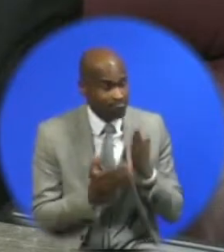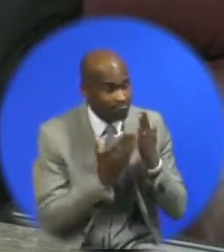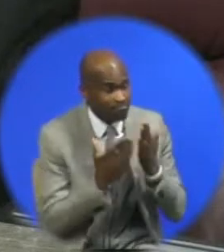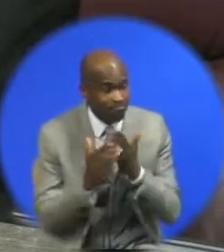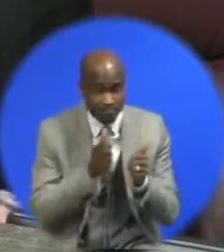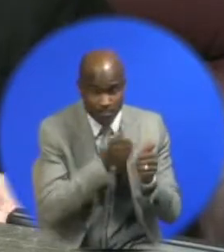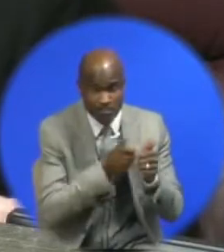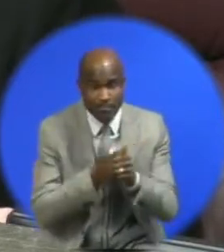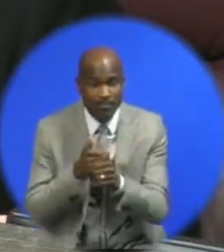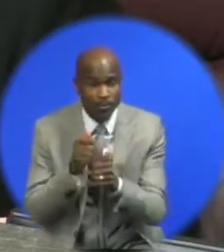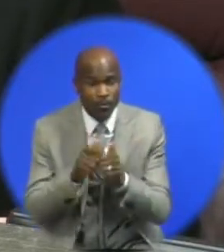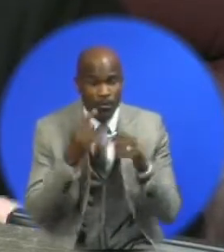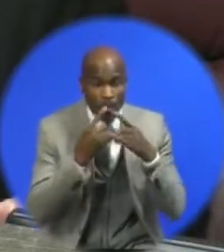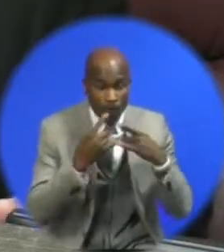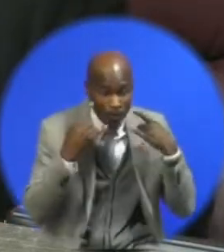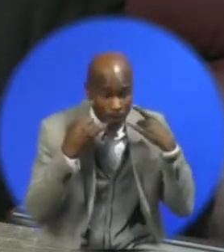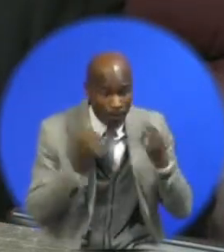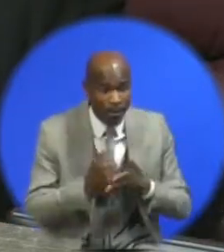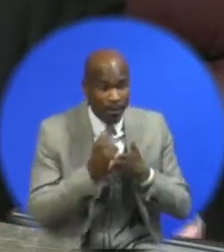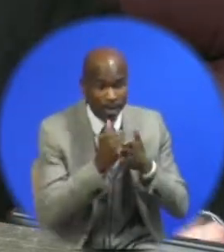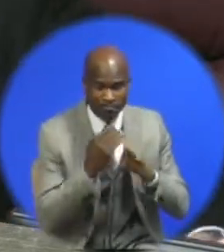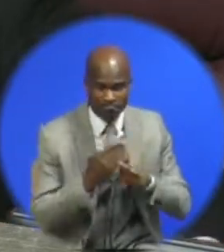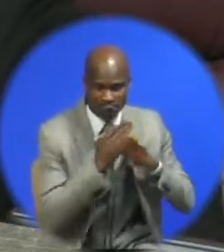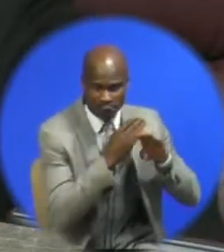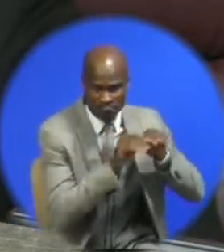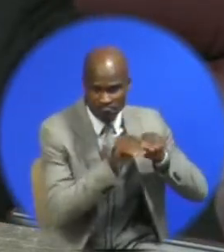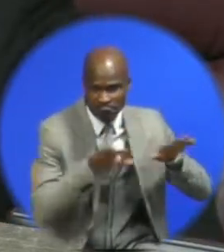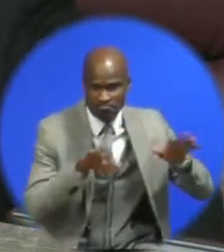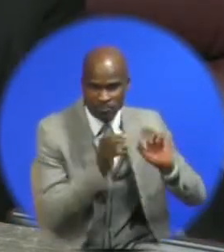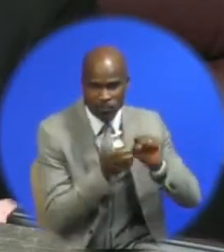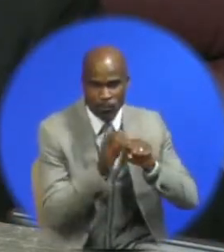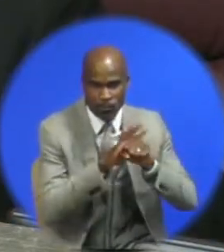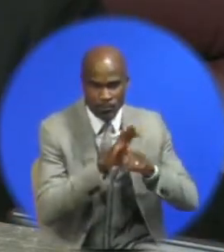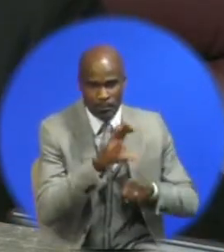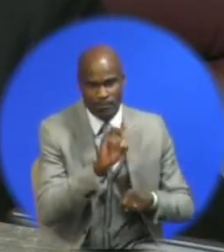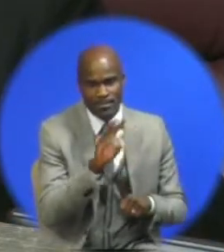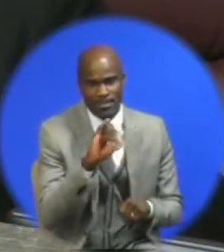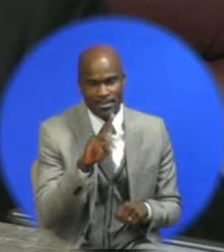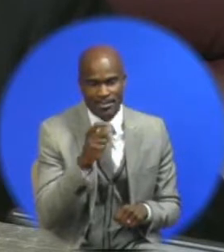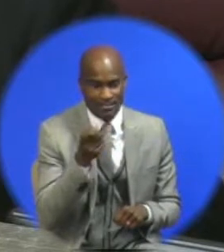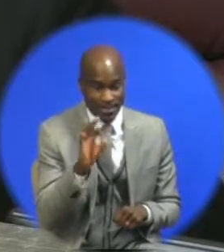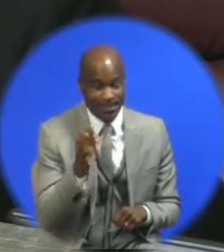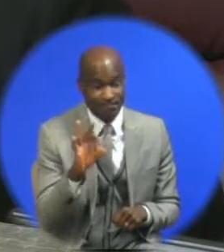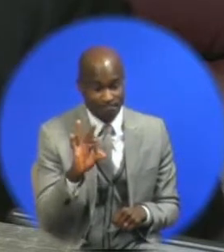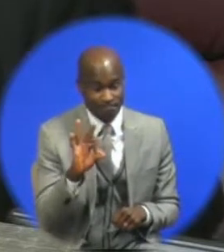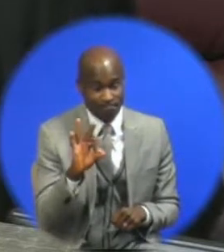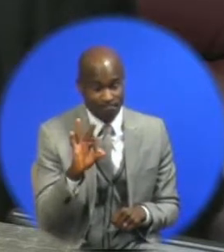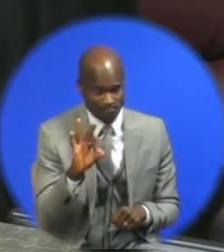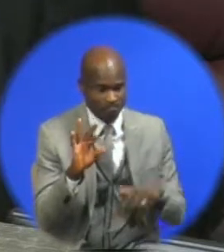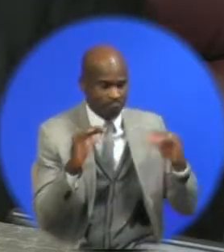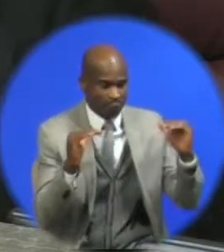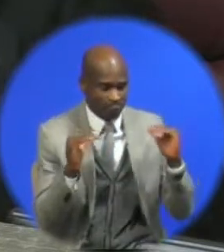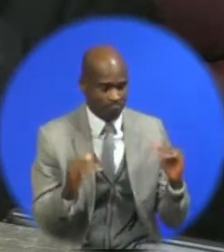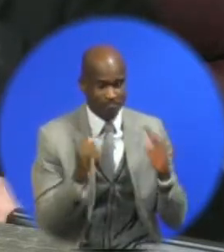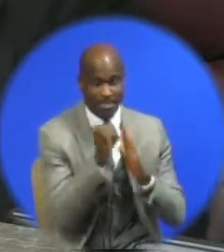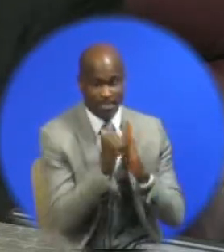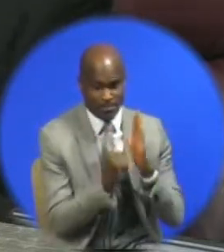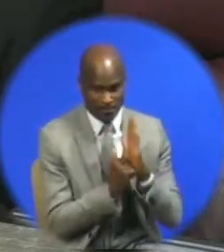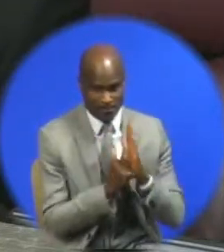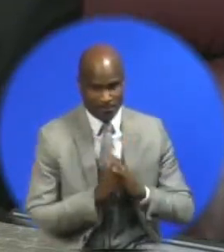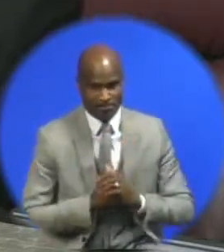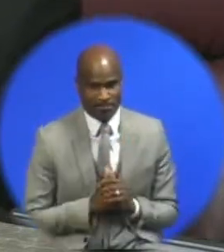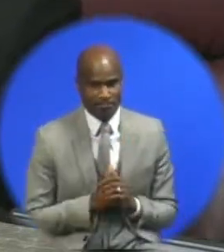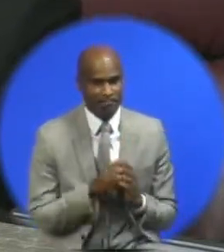part and wearing your mask to prevent the spread of COVID-19. Next on our agenda is a